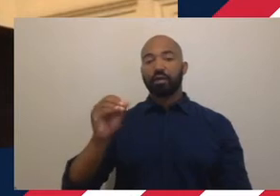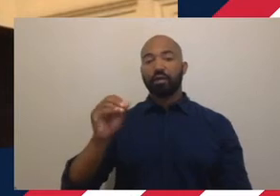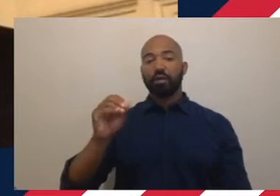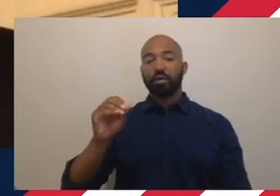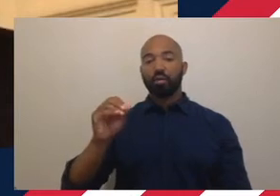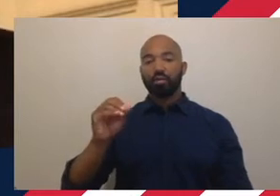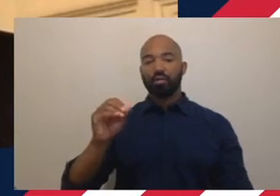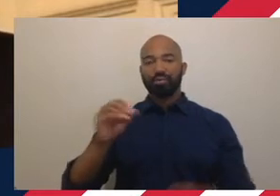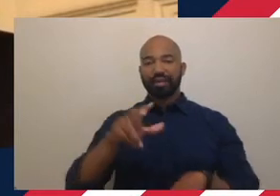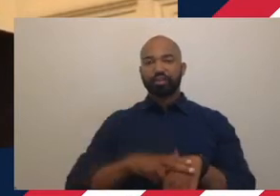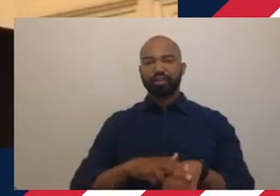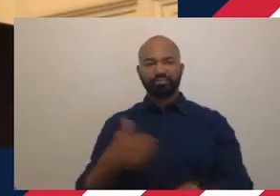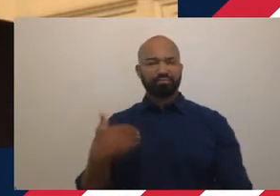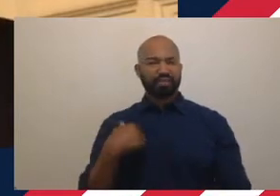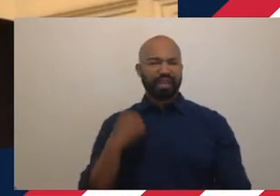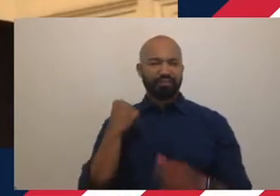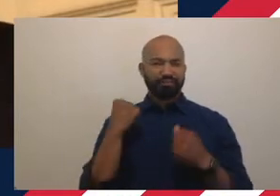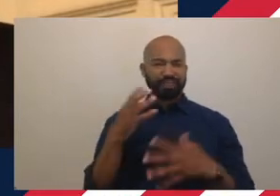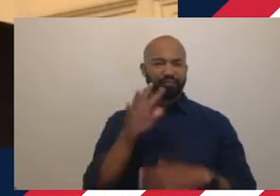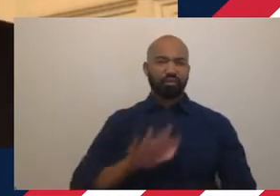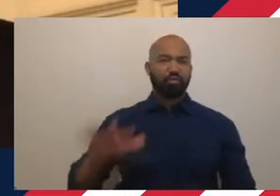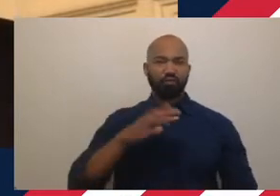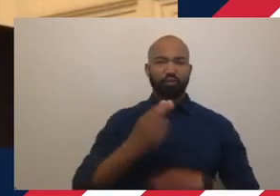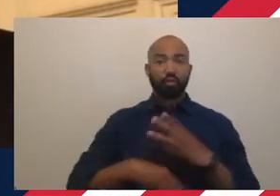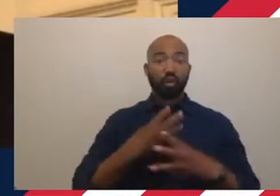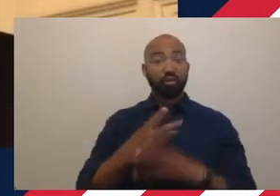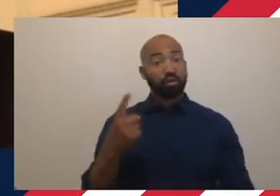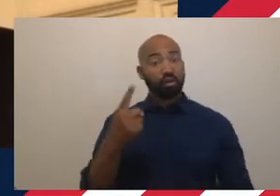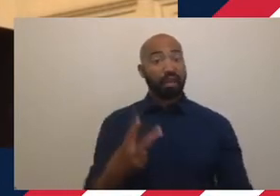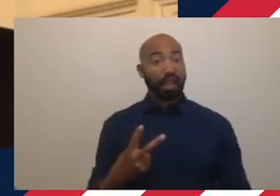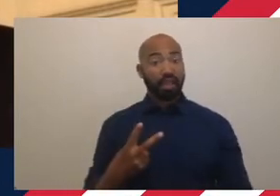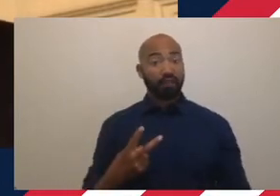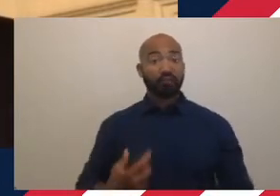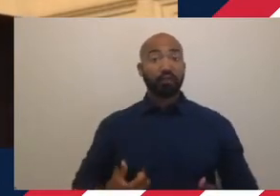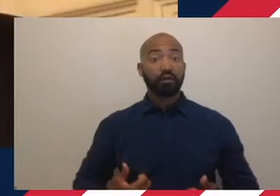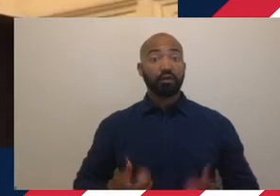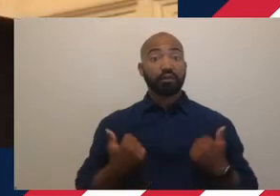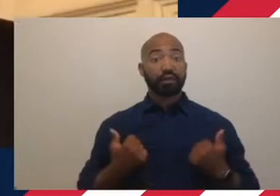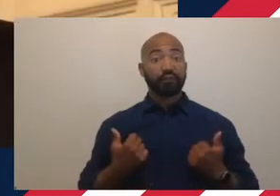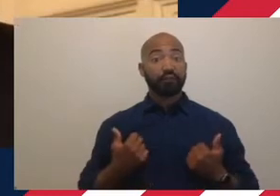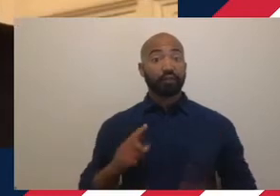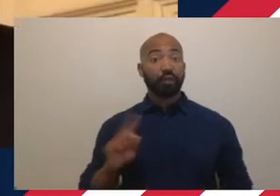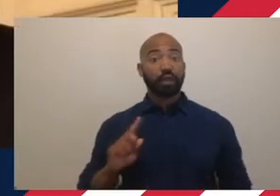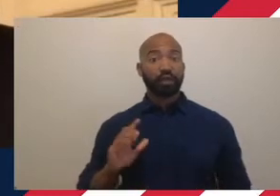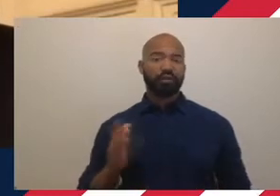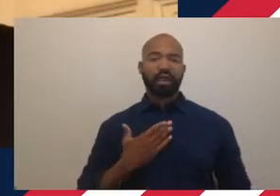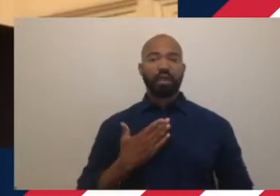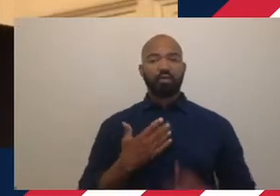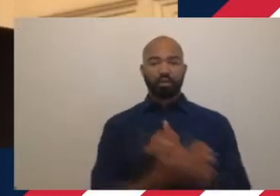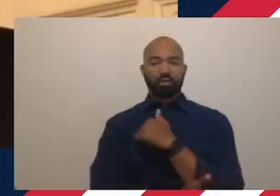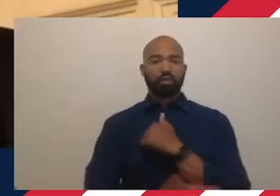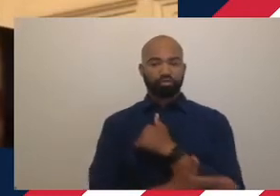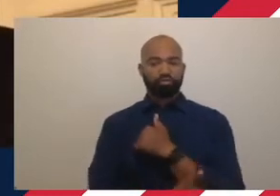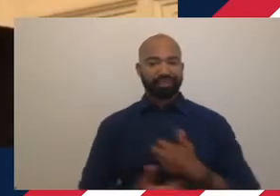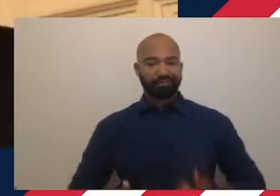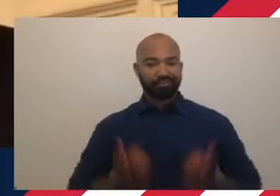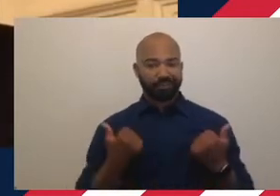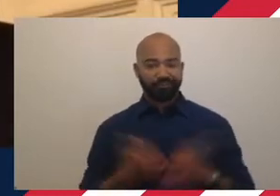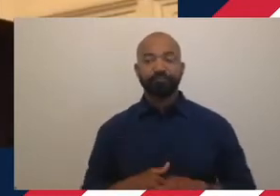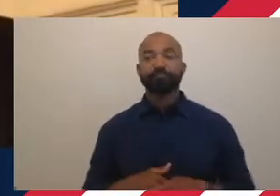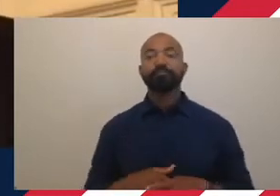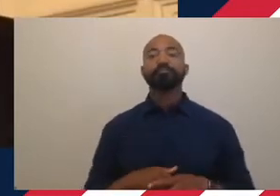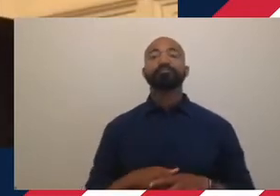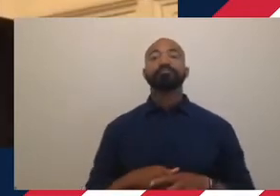the world, and half of those are living right within our sovereign nation. And just to give you a